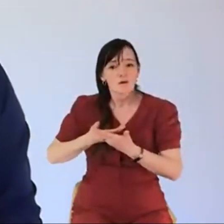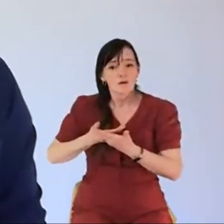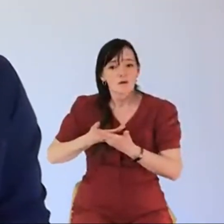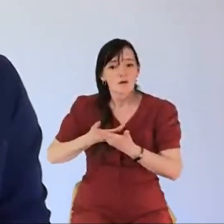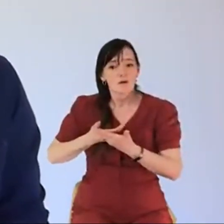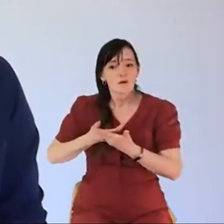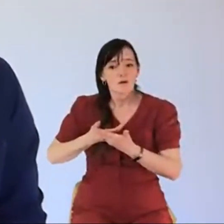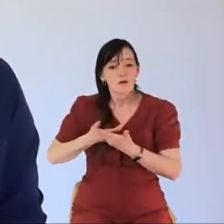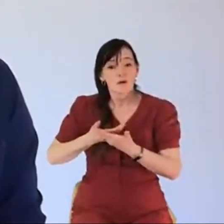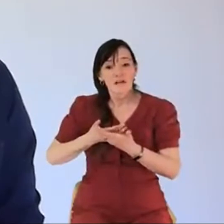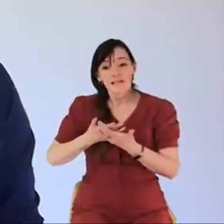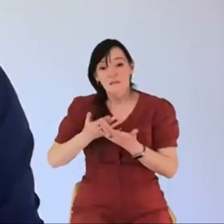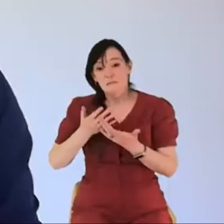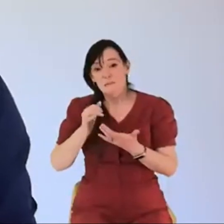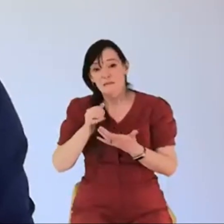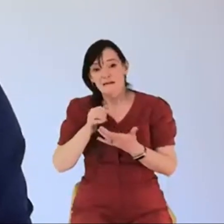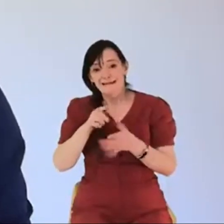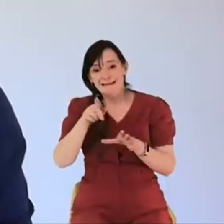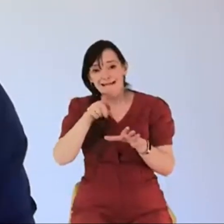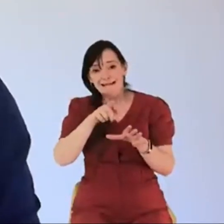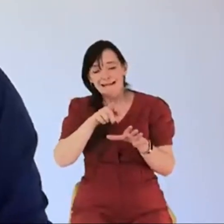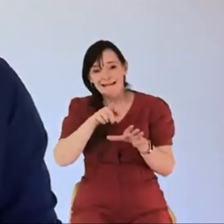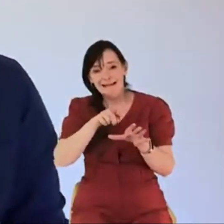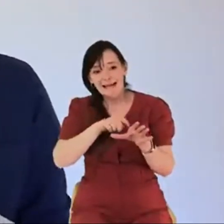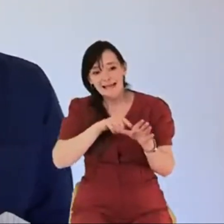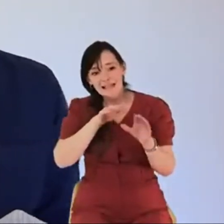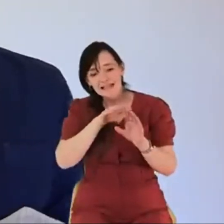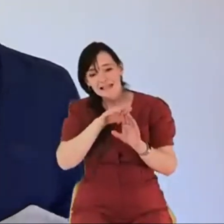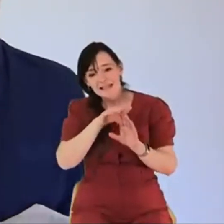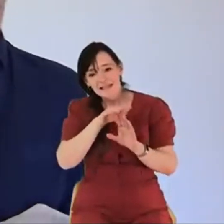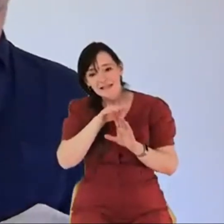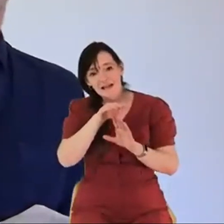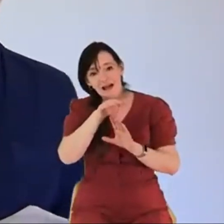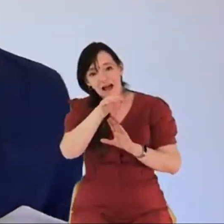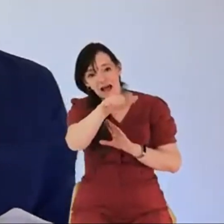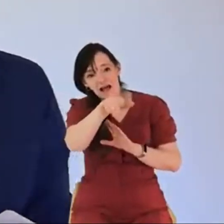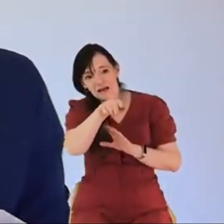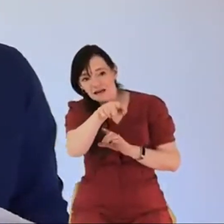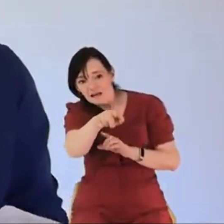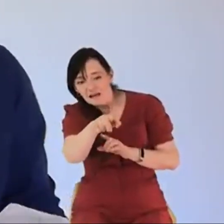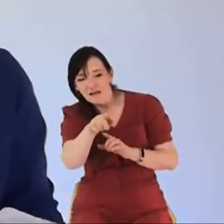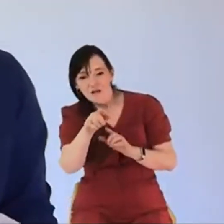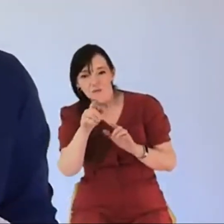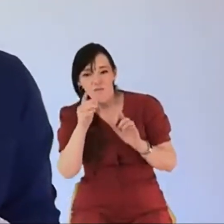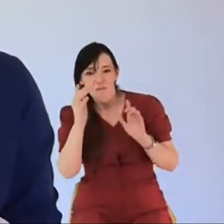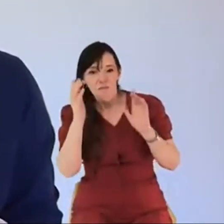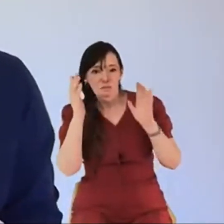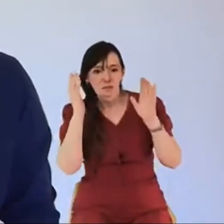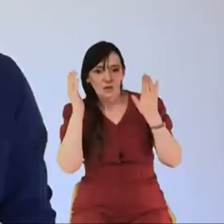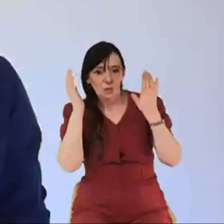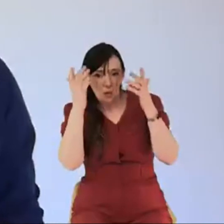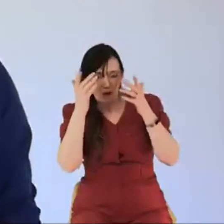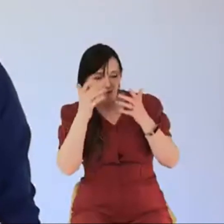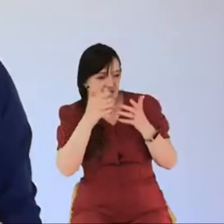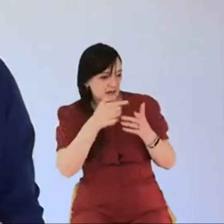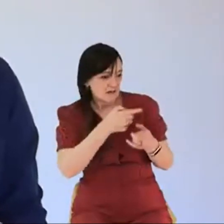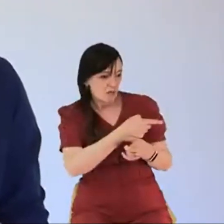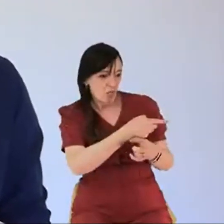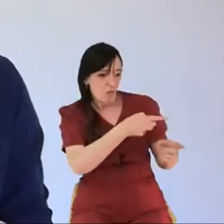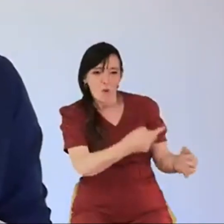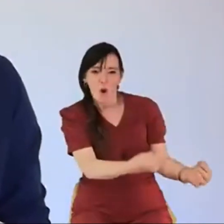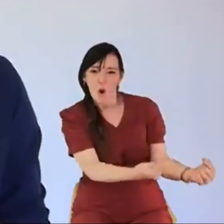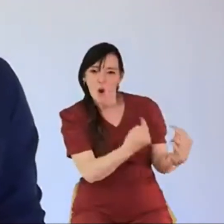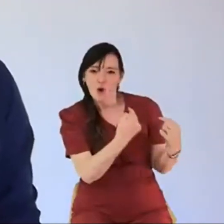we look down the years ahead and we we worry in the face of a hostile world